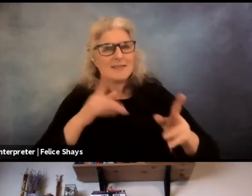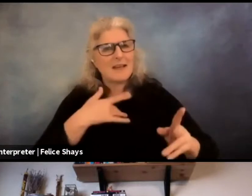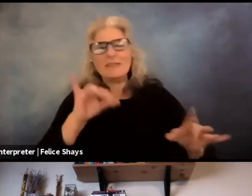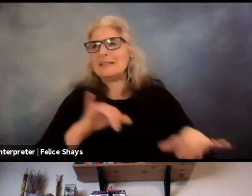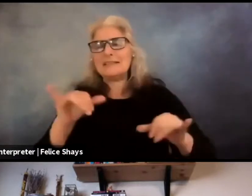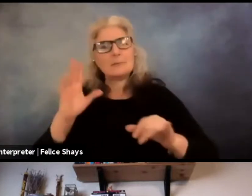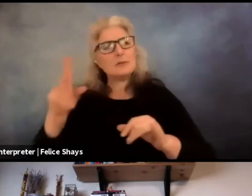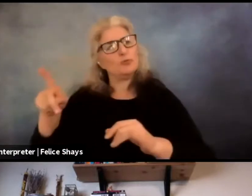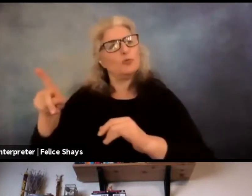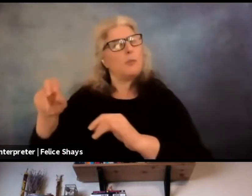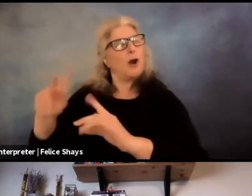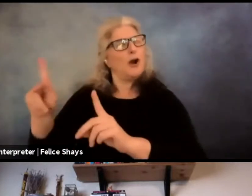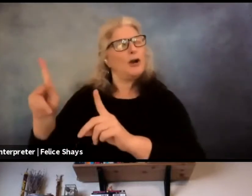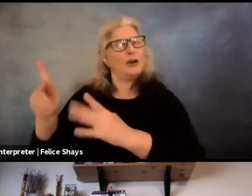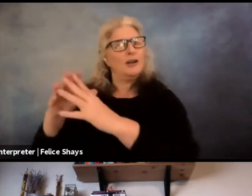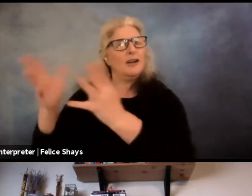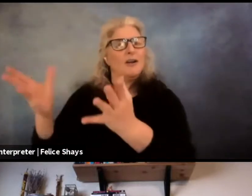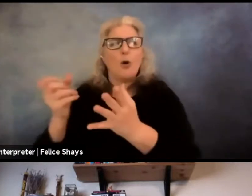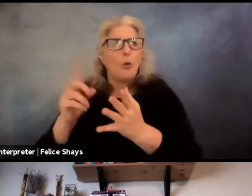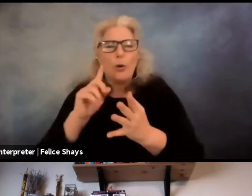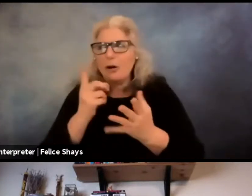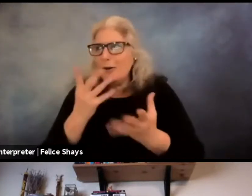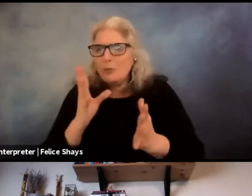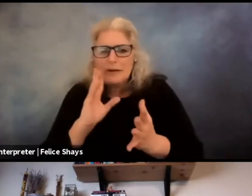room inside the, and